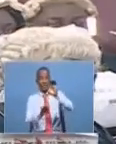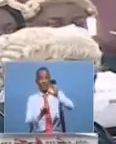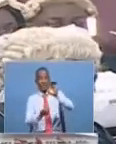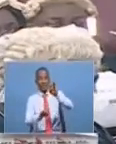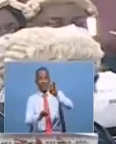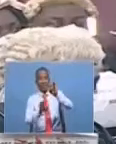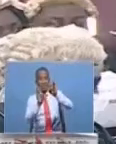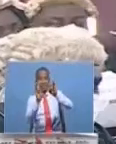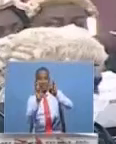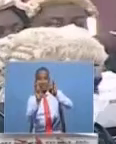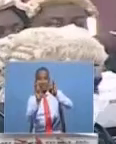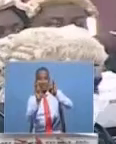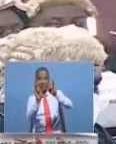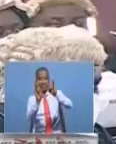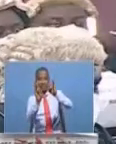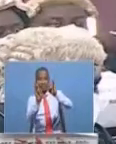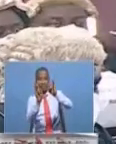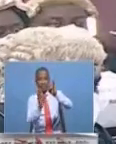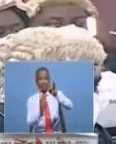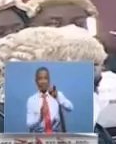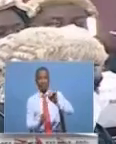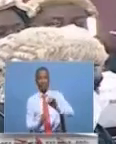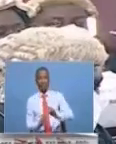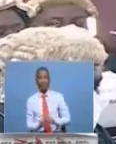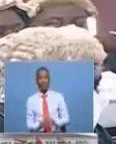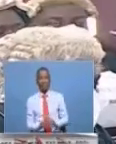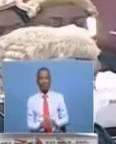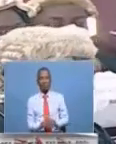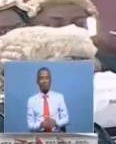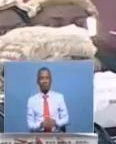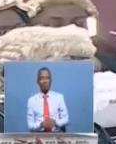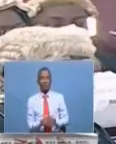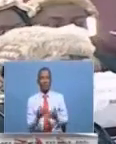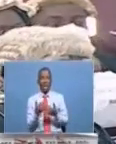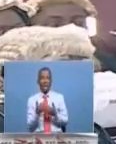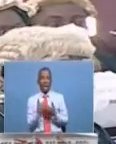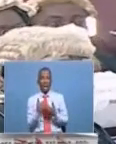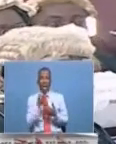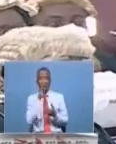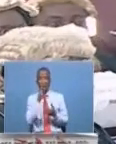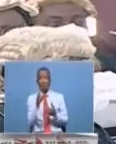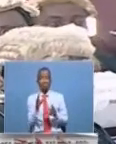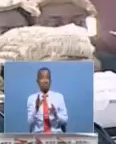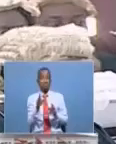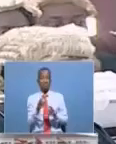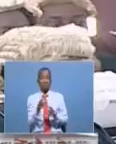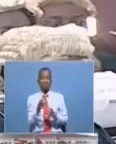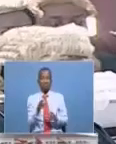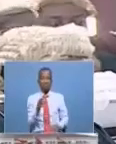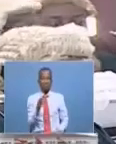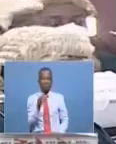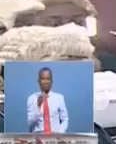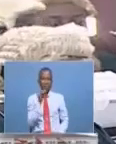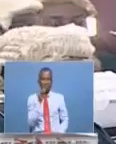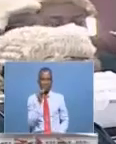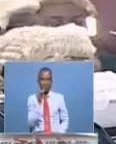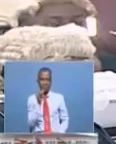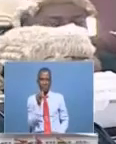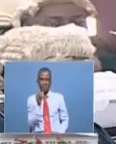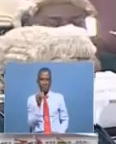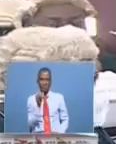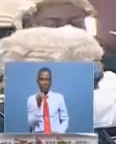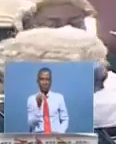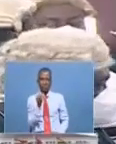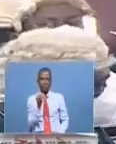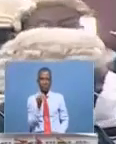And submit that there has been no, yes, my lord, Supreme Court